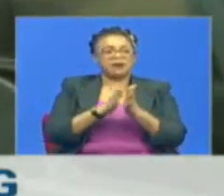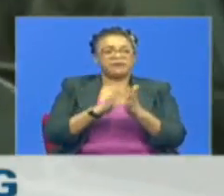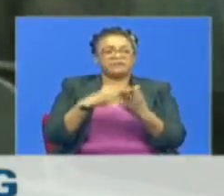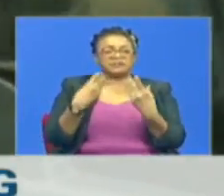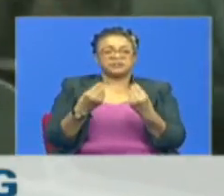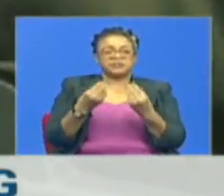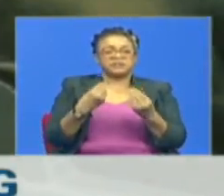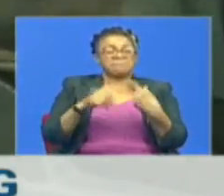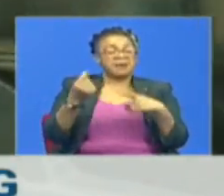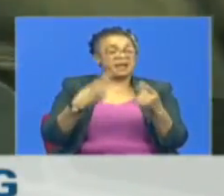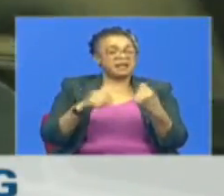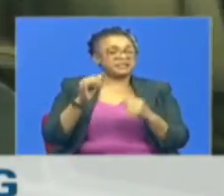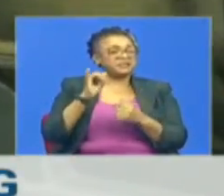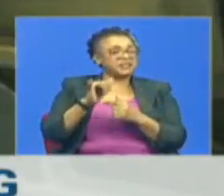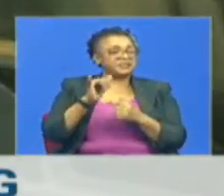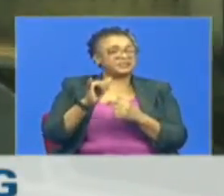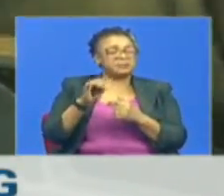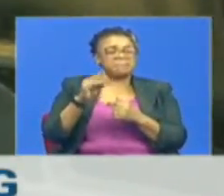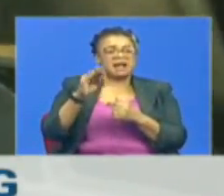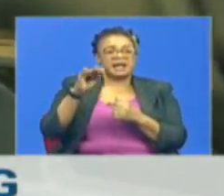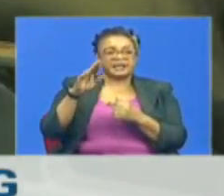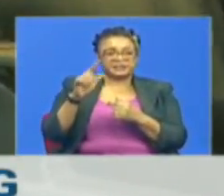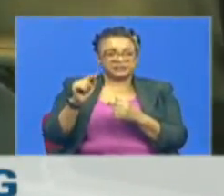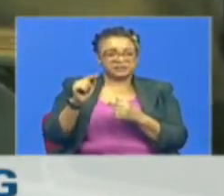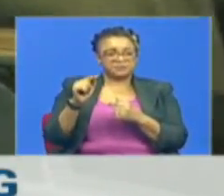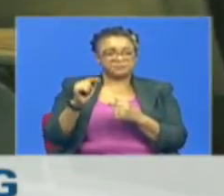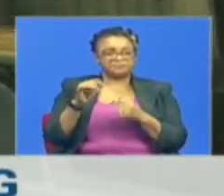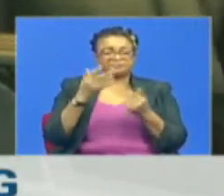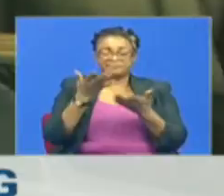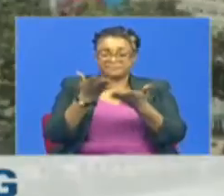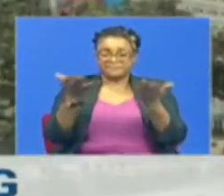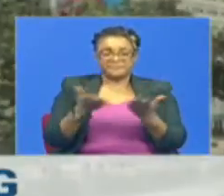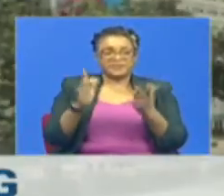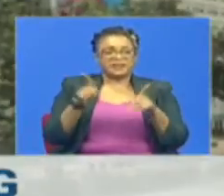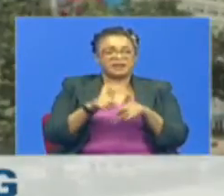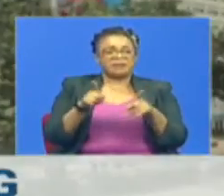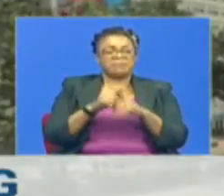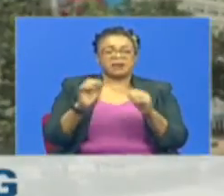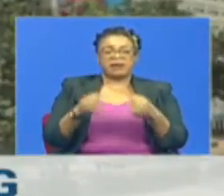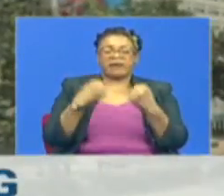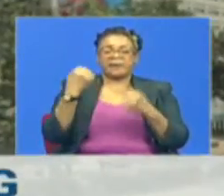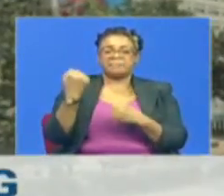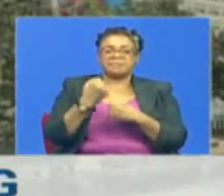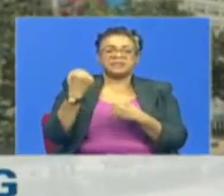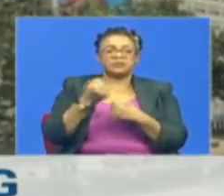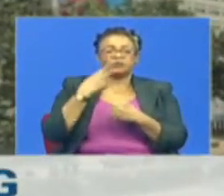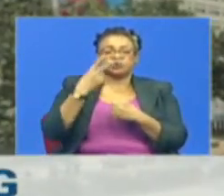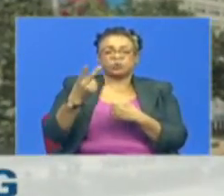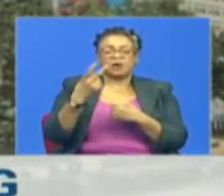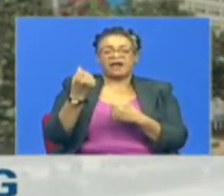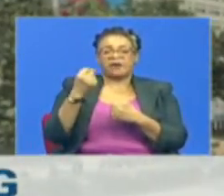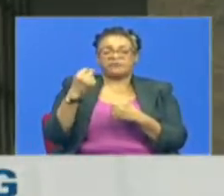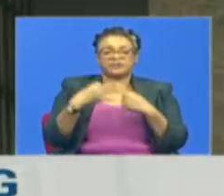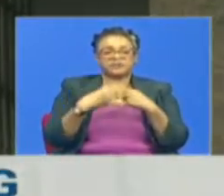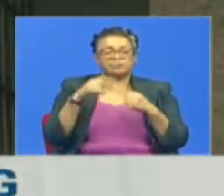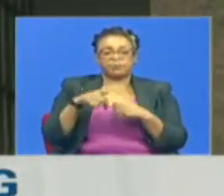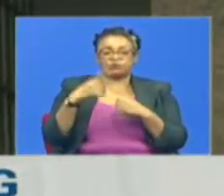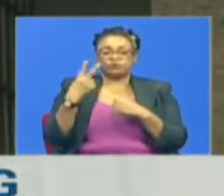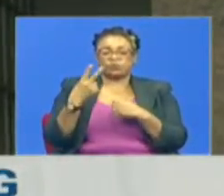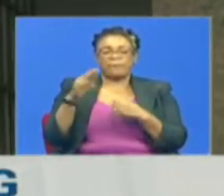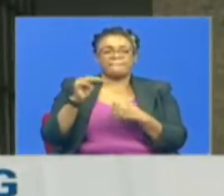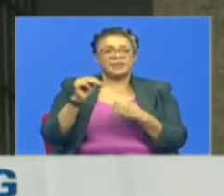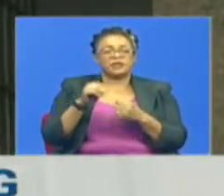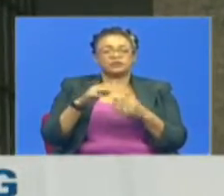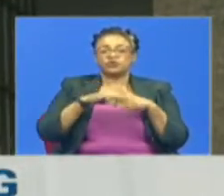restrictions in key destination markets. Remittances also recovered in May to 200 $258.2 million